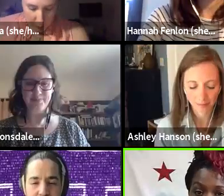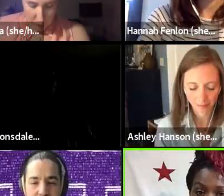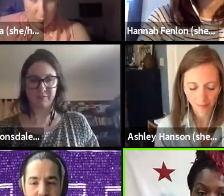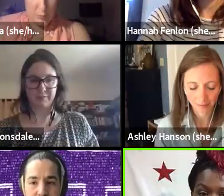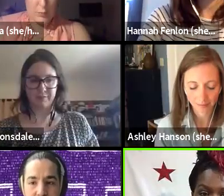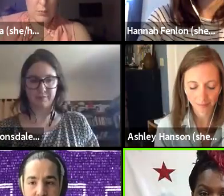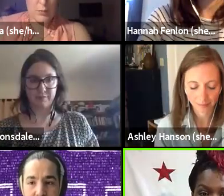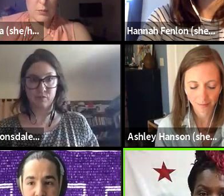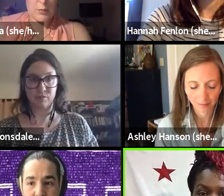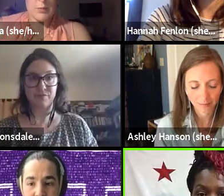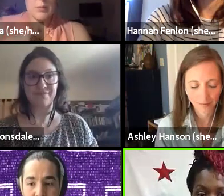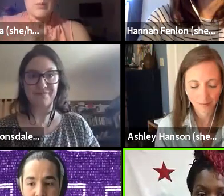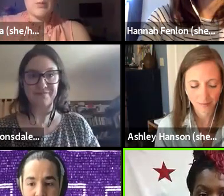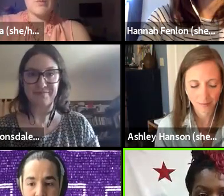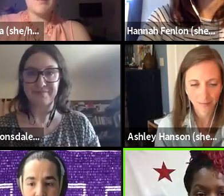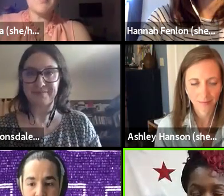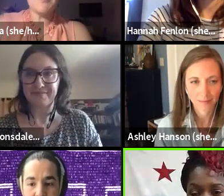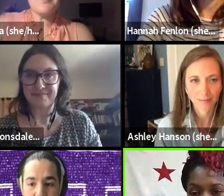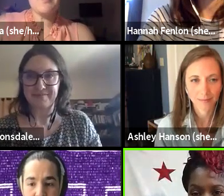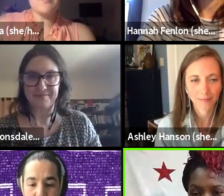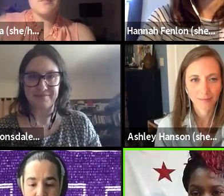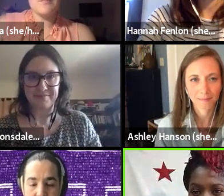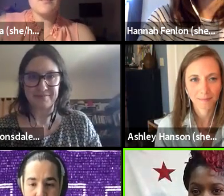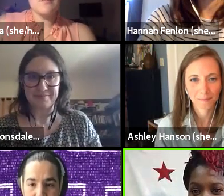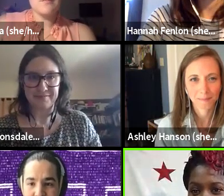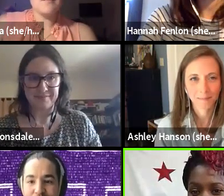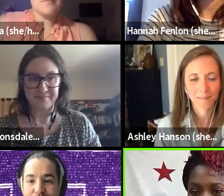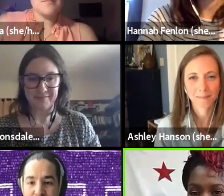1, 2, 3, 4, 5. Thank you.